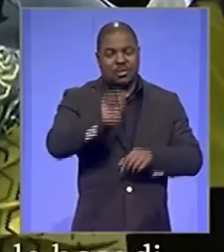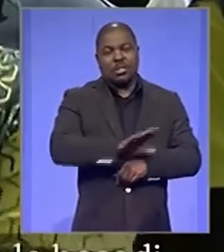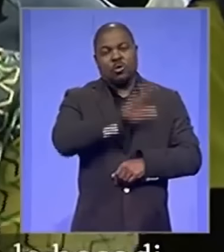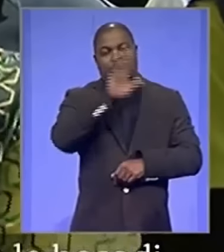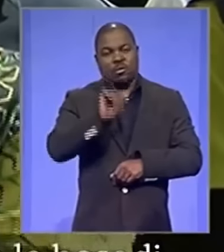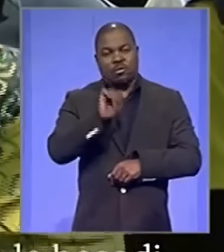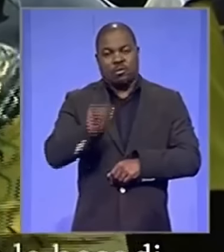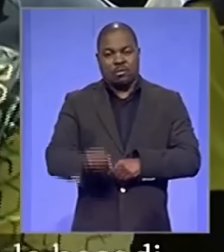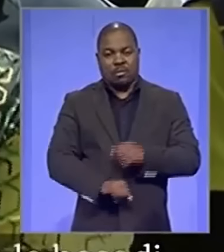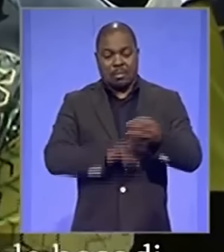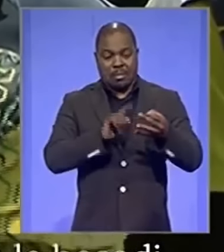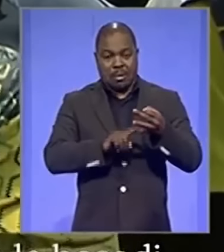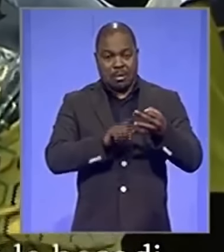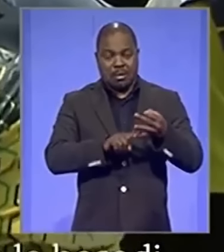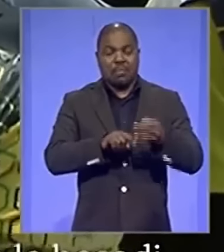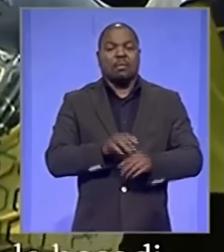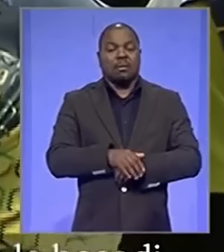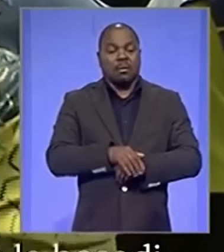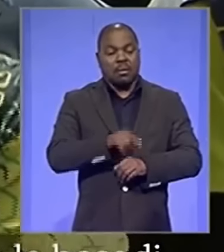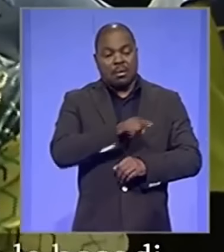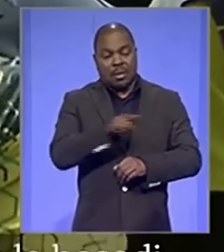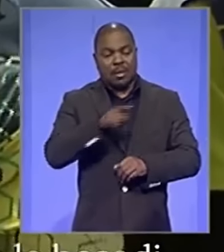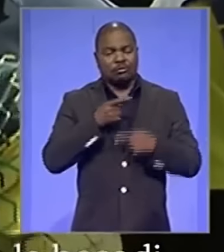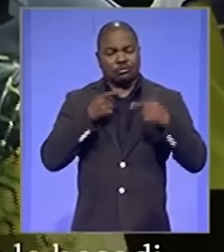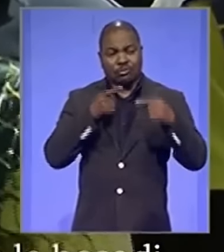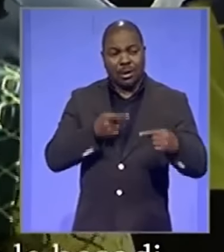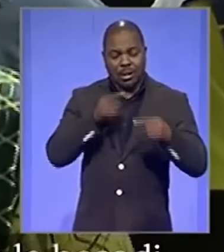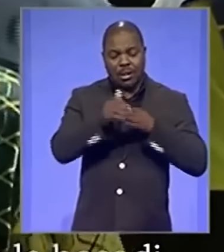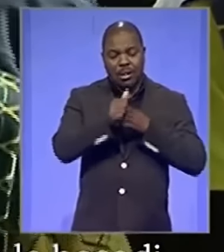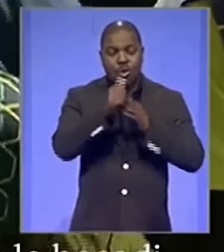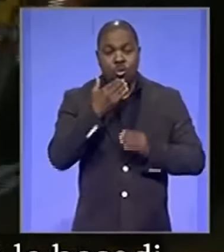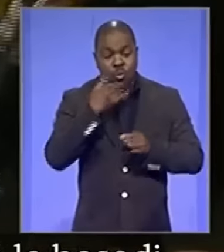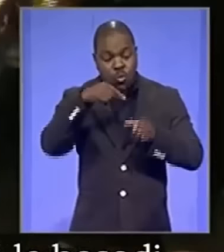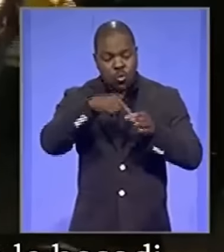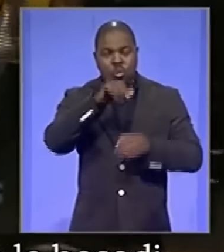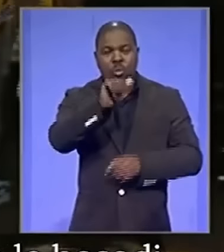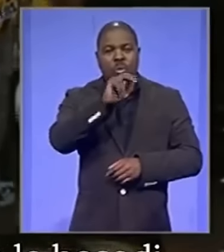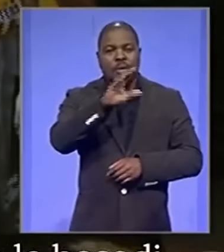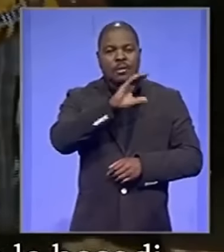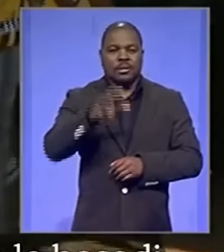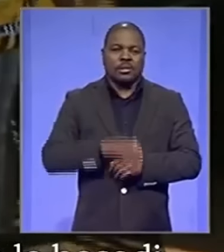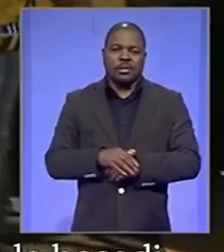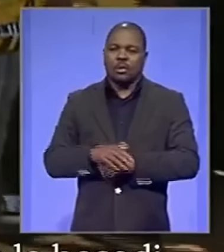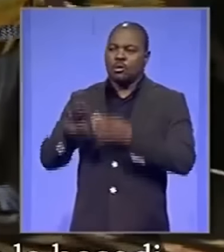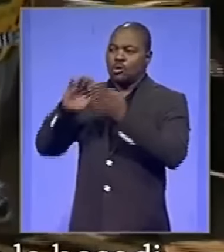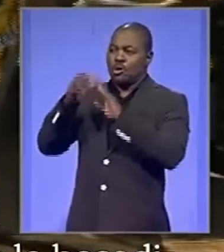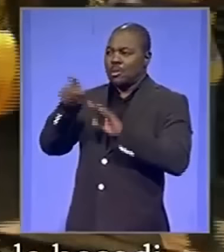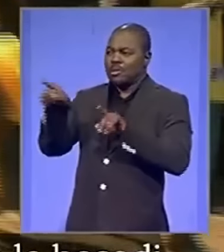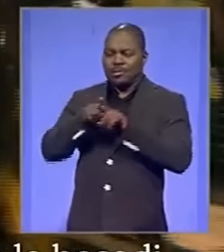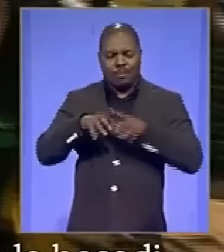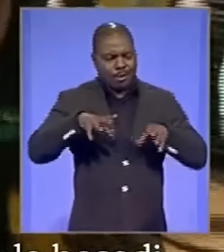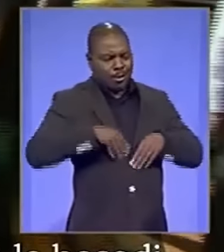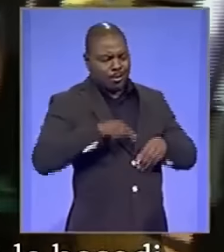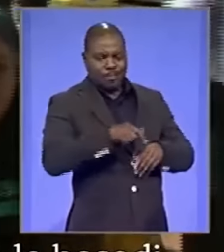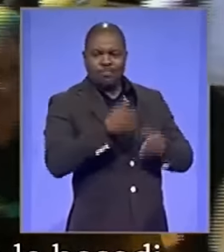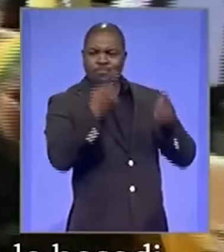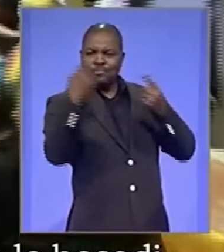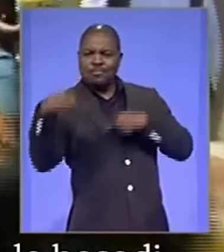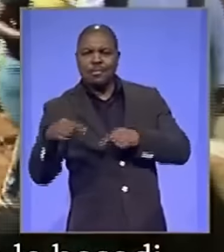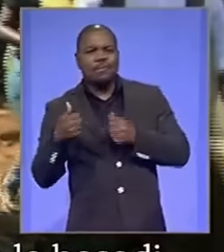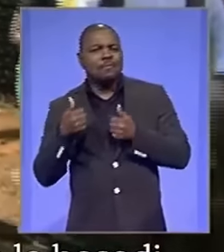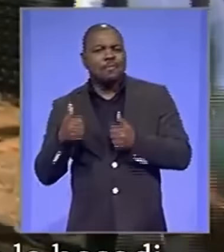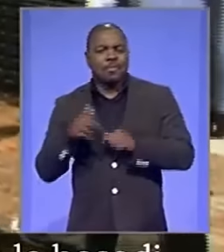also led in that struggle by the African National Congress. Badudi le bona ba amogetse ketelo ye. Mahlo ka moka be